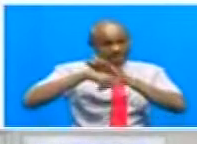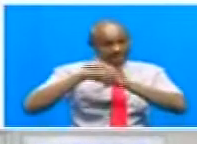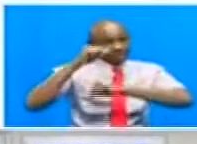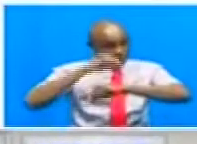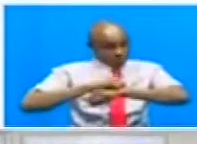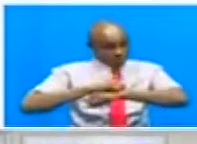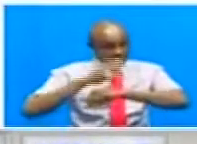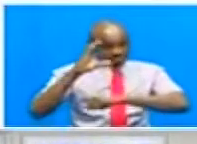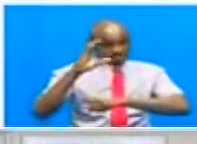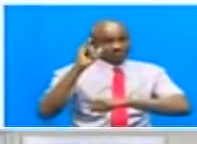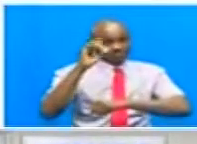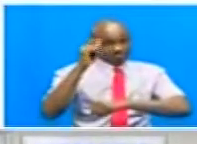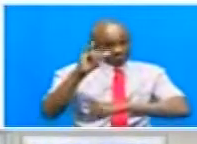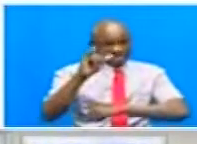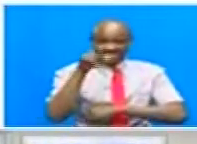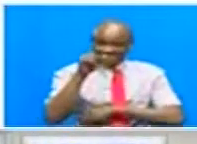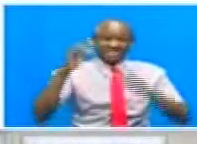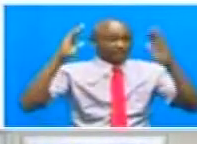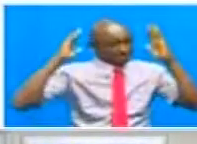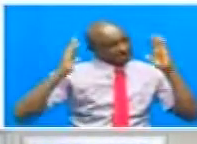one of, you could say, the big